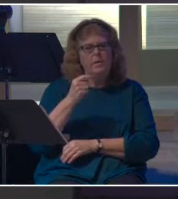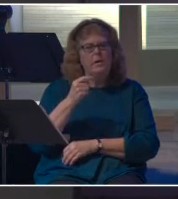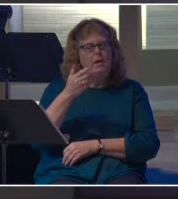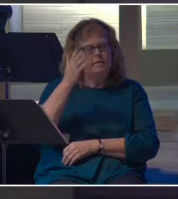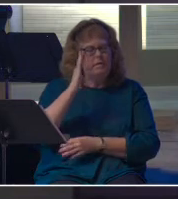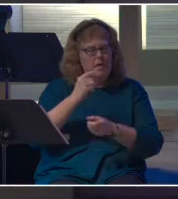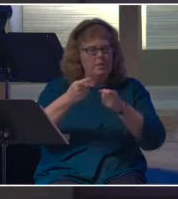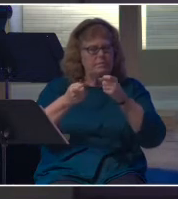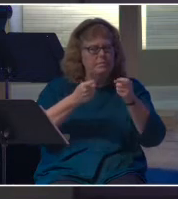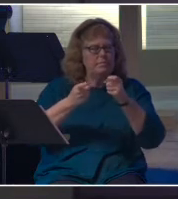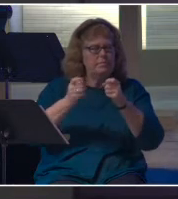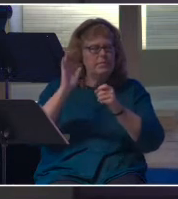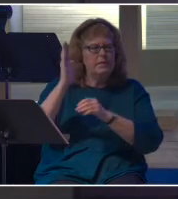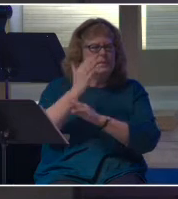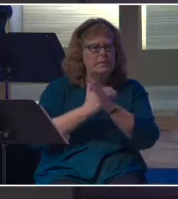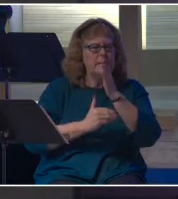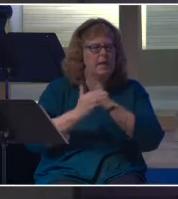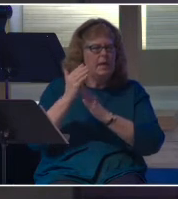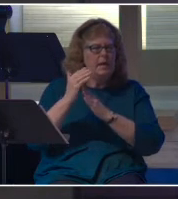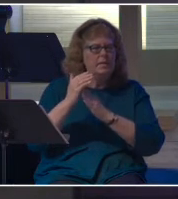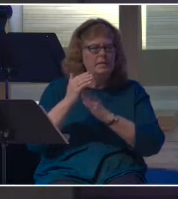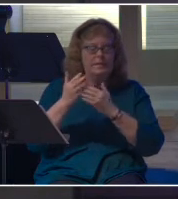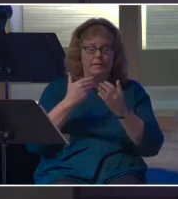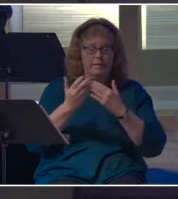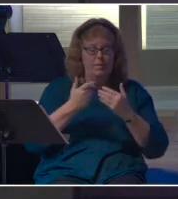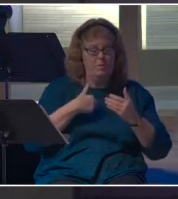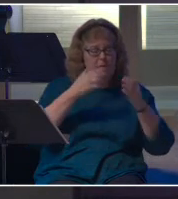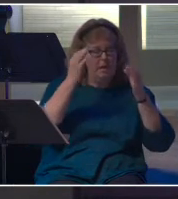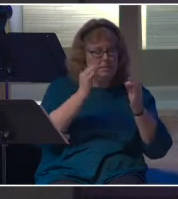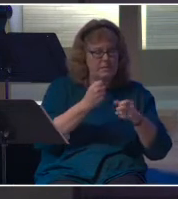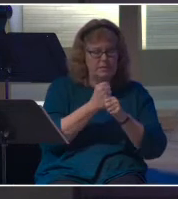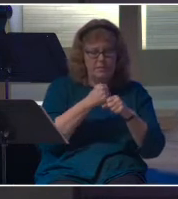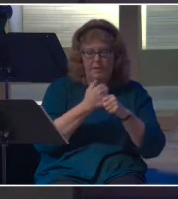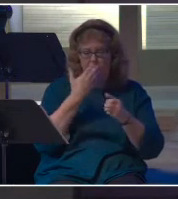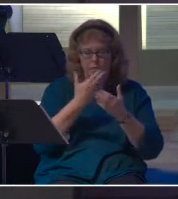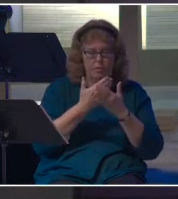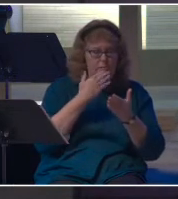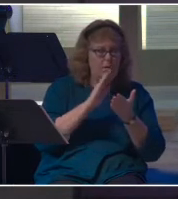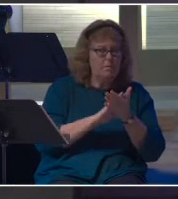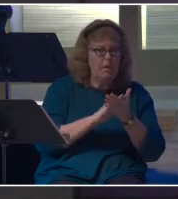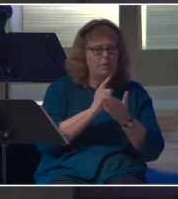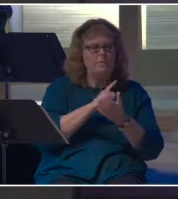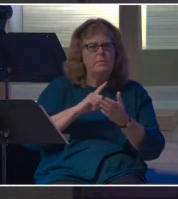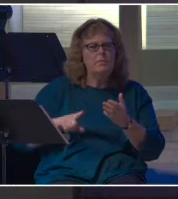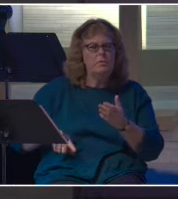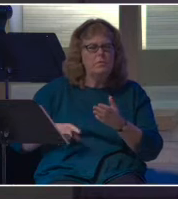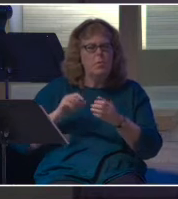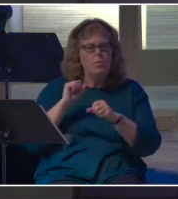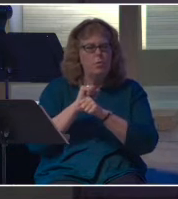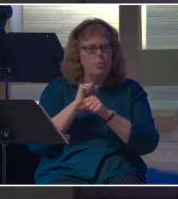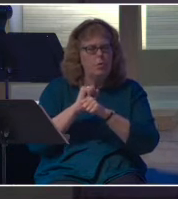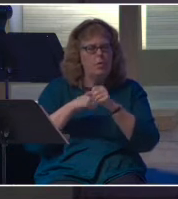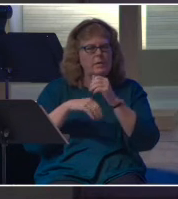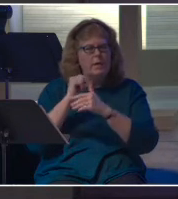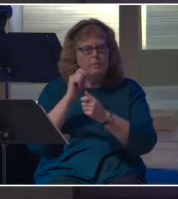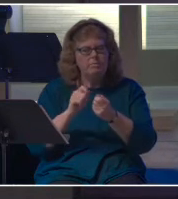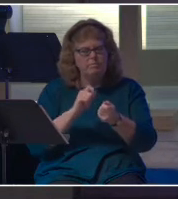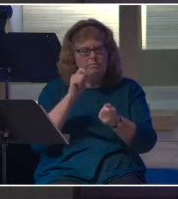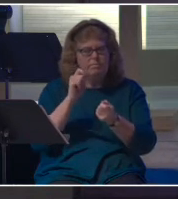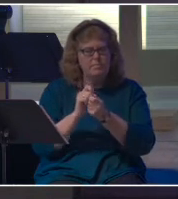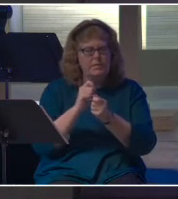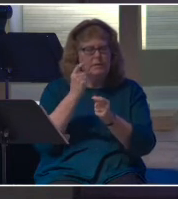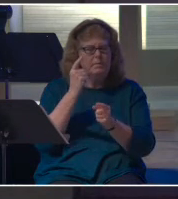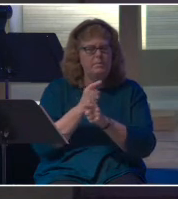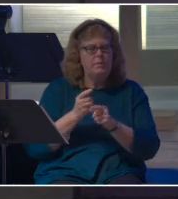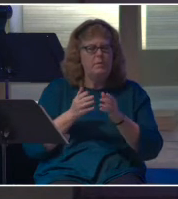of God's hand, that despite my decision-making, good or bad, the Lord was able to work it out exactly the way it was supposed to